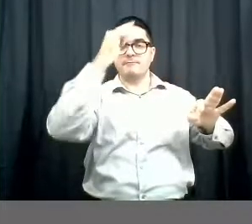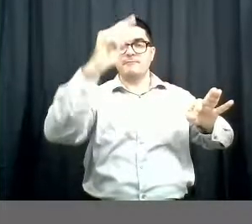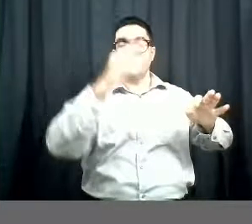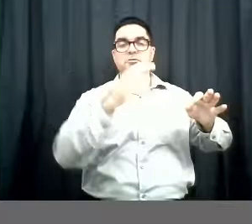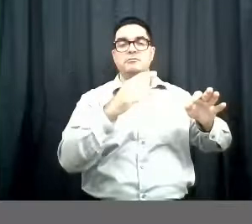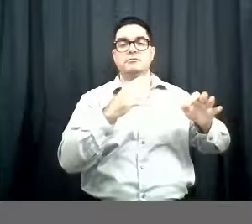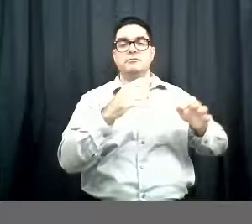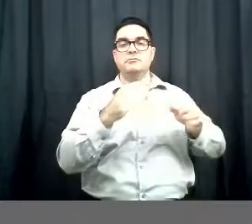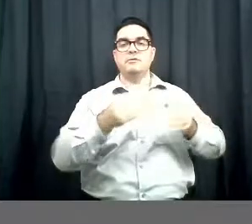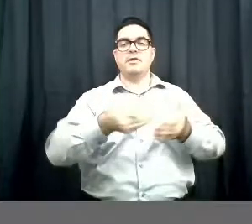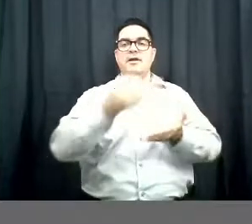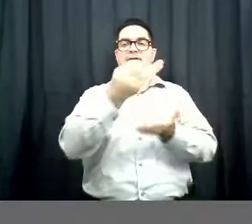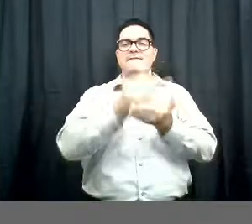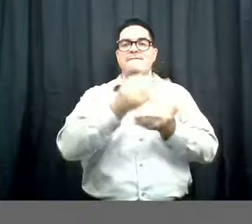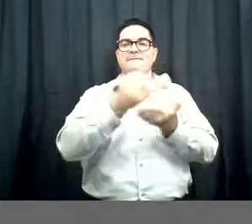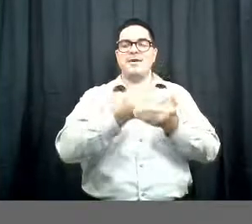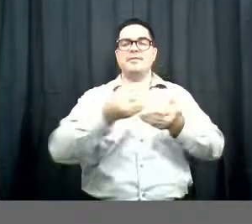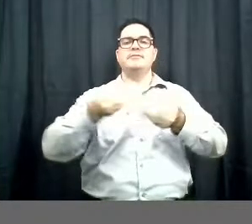markets?